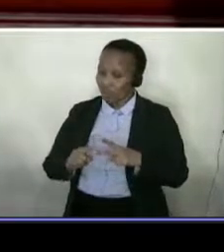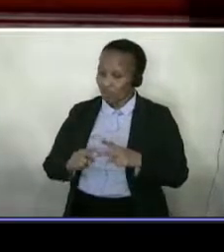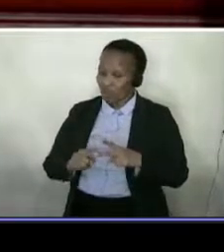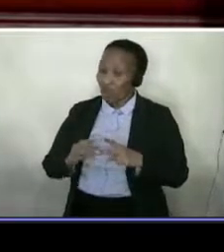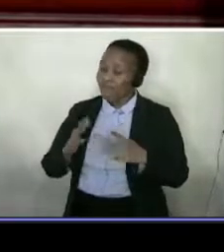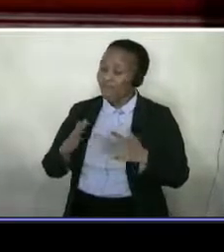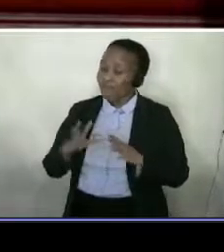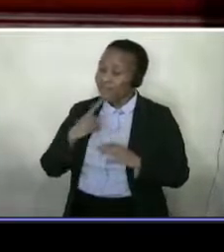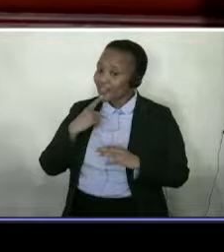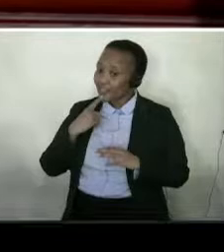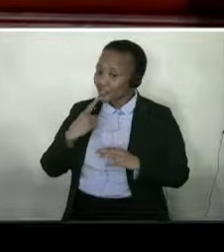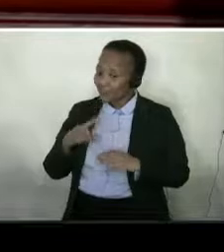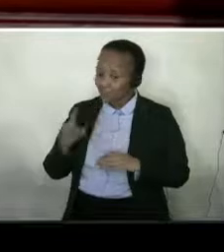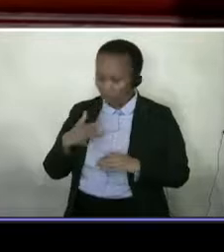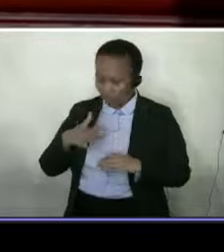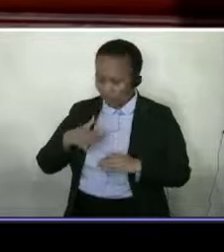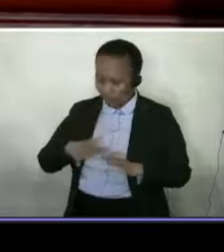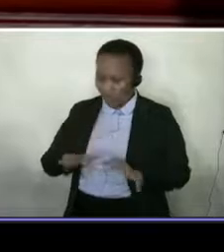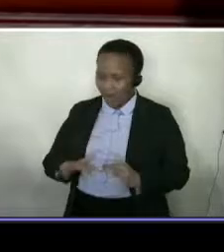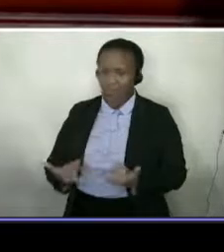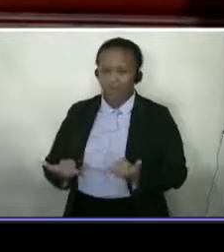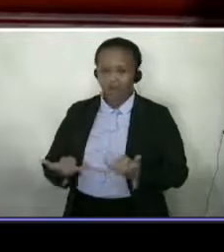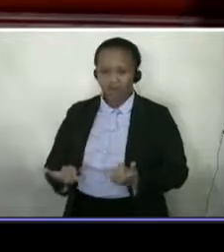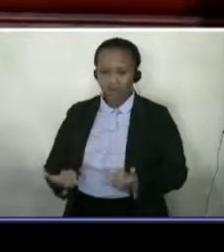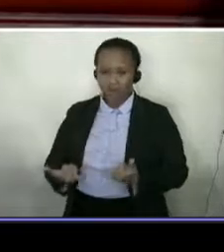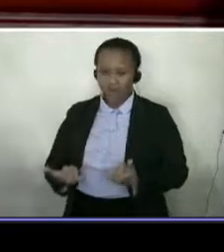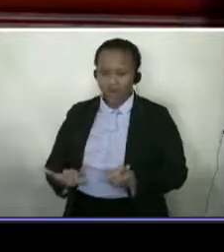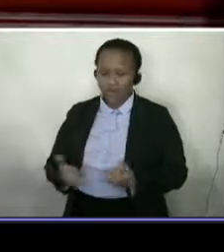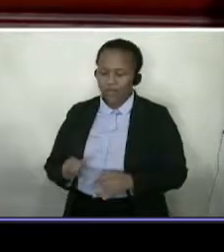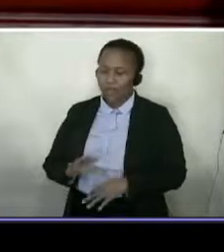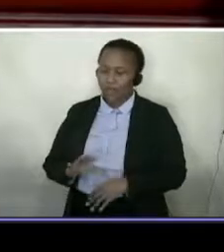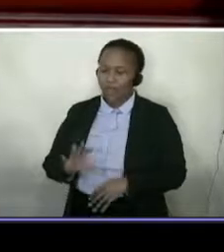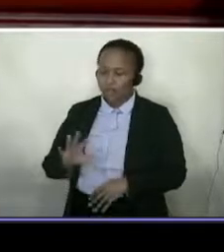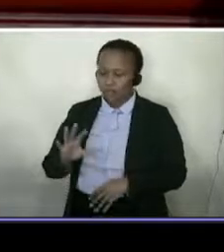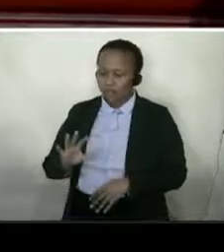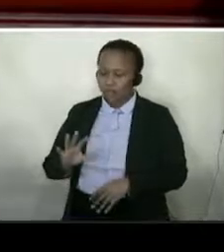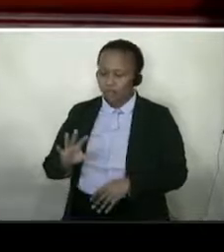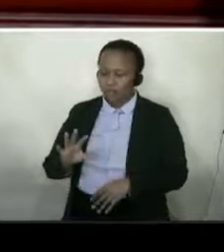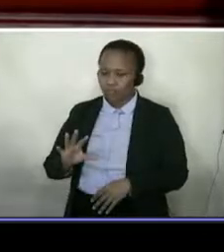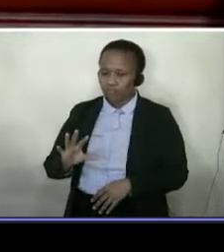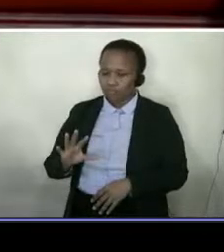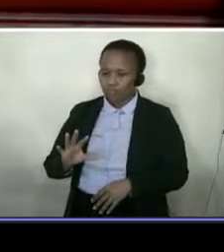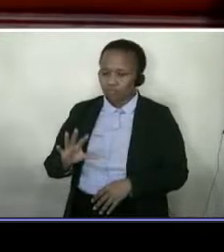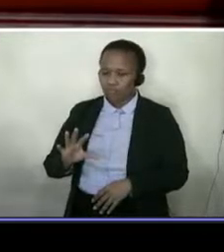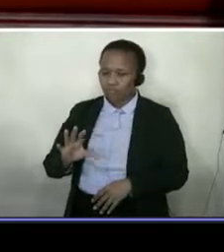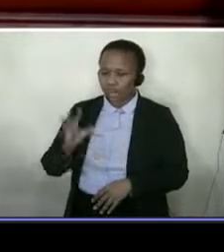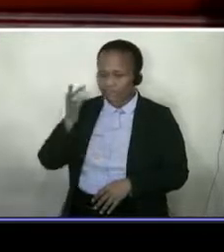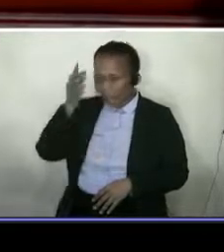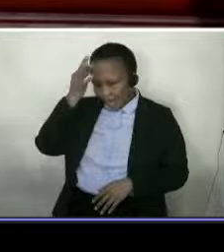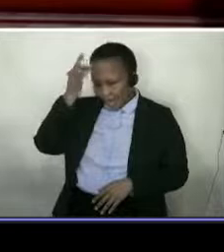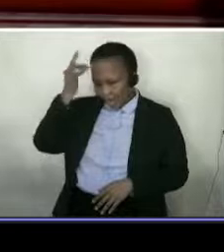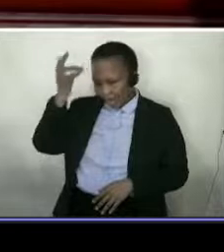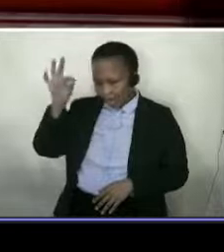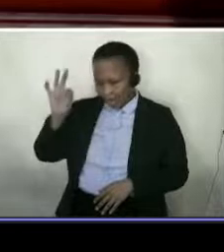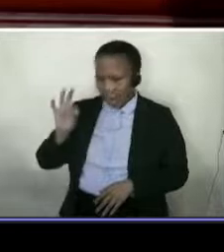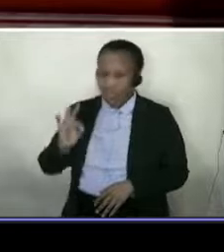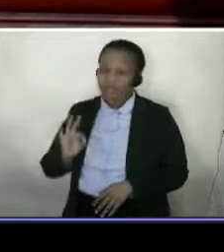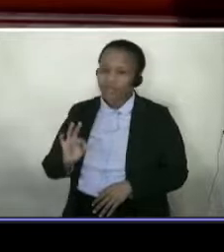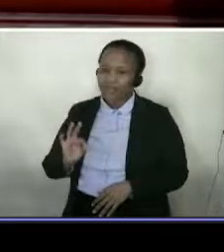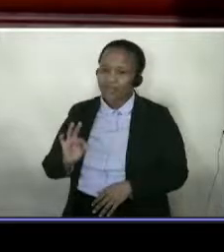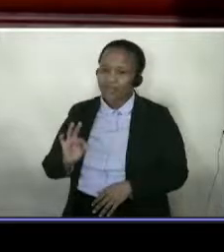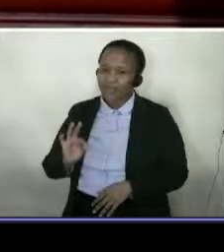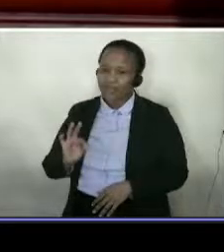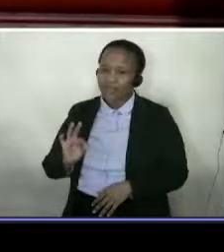current government to deal with issues of irregular, unauthorized, fruitless,